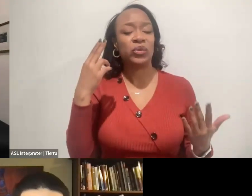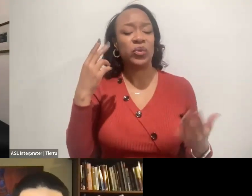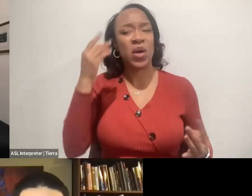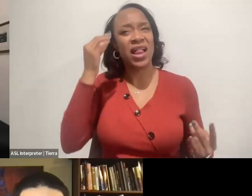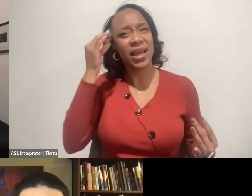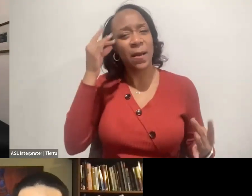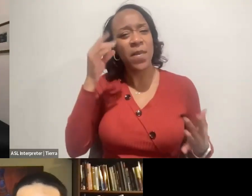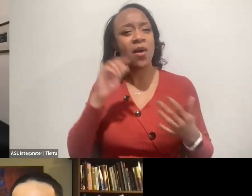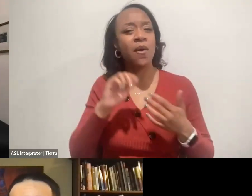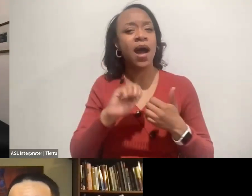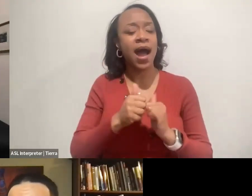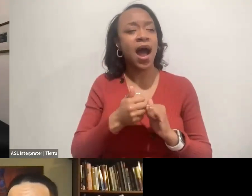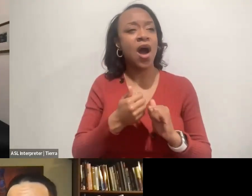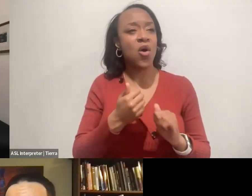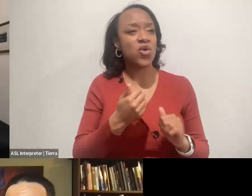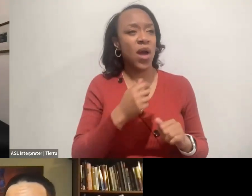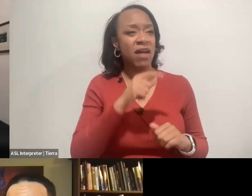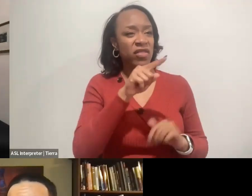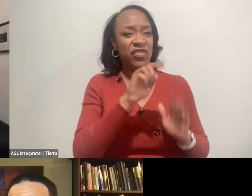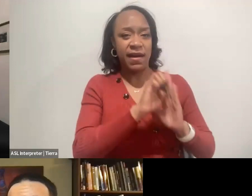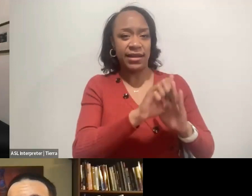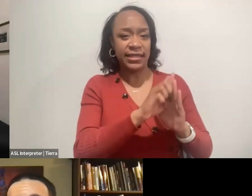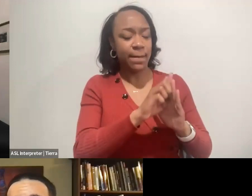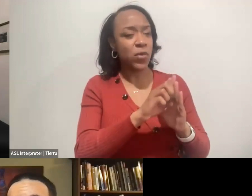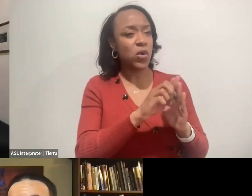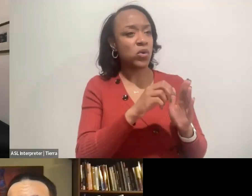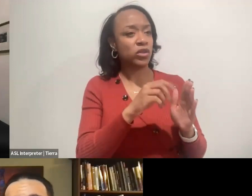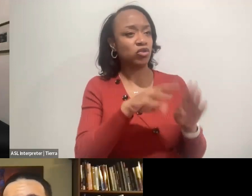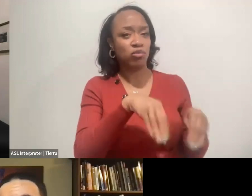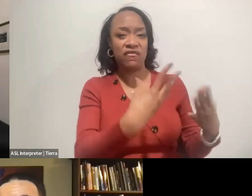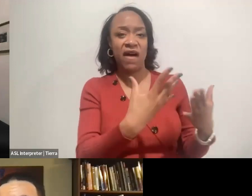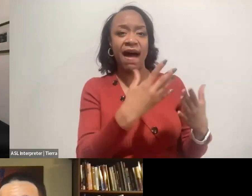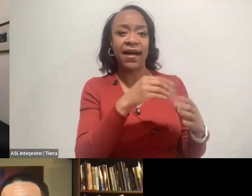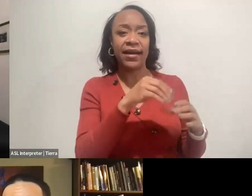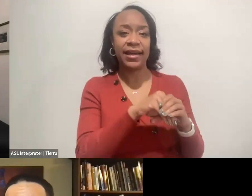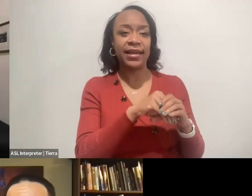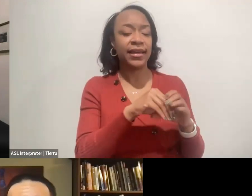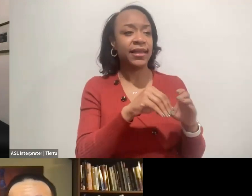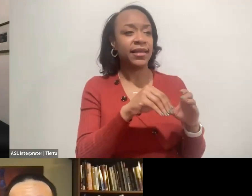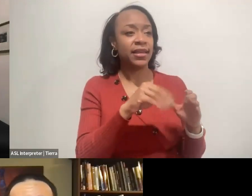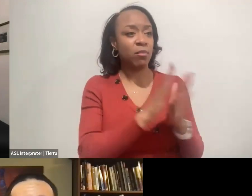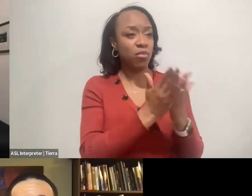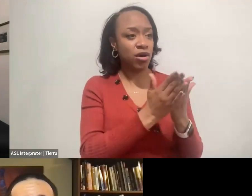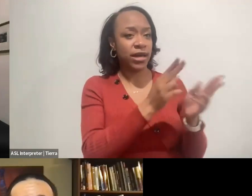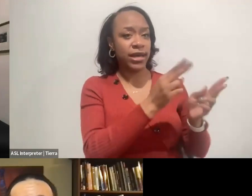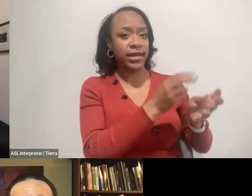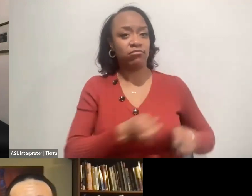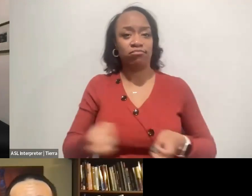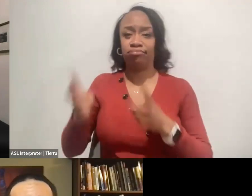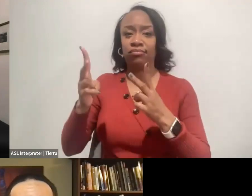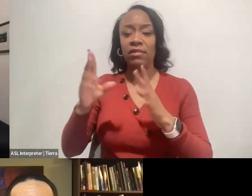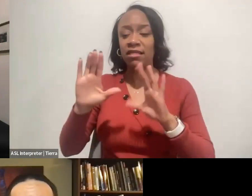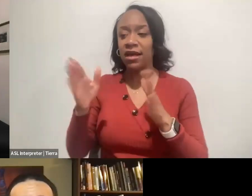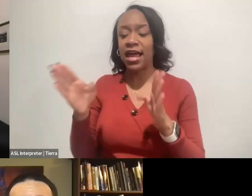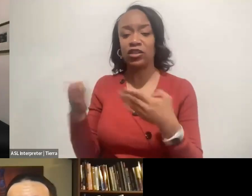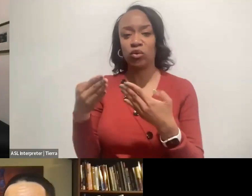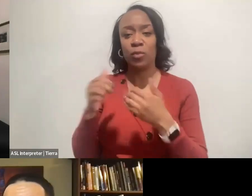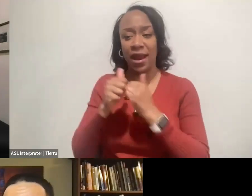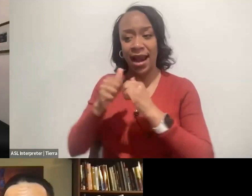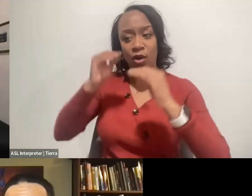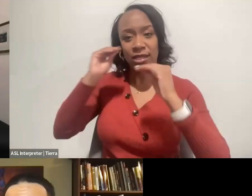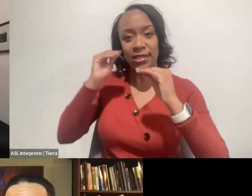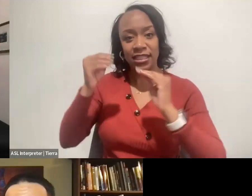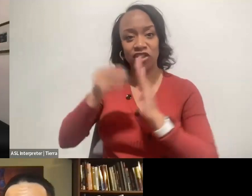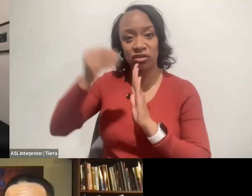using the examples you give in the classroom and just thinking about how to teach our students